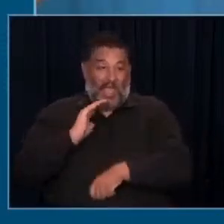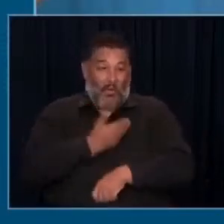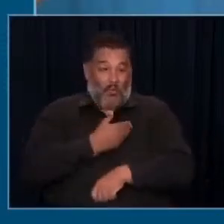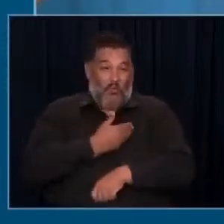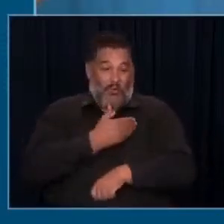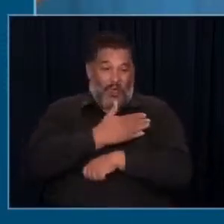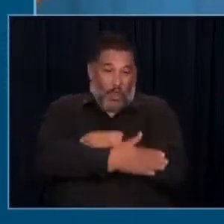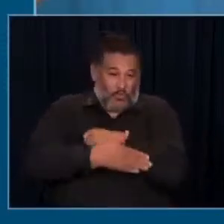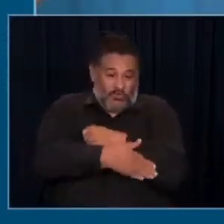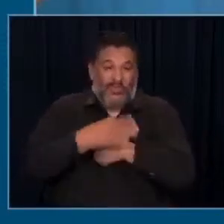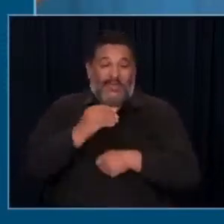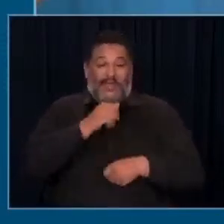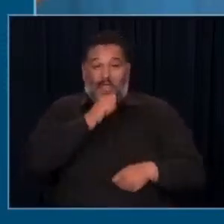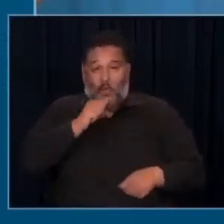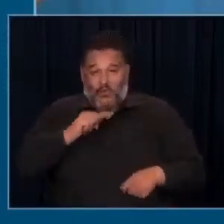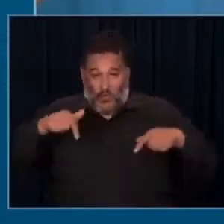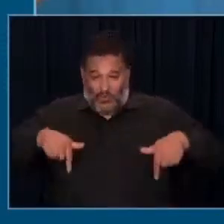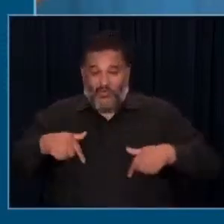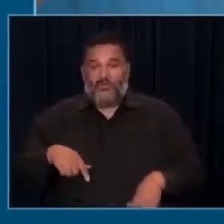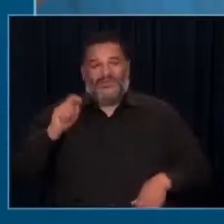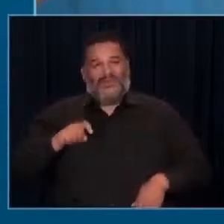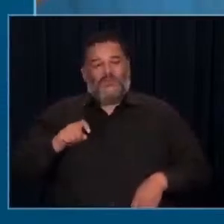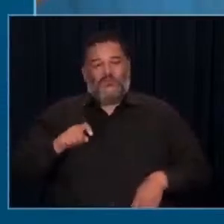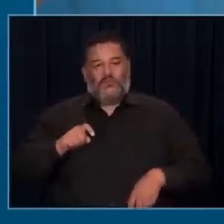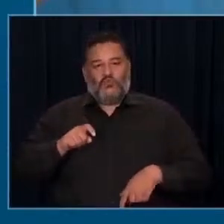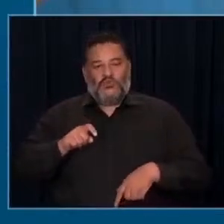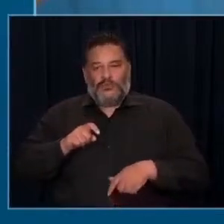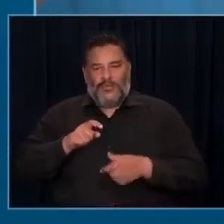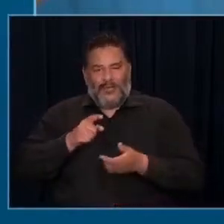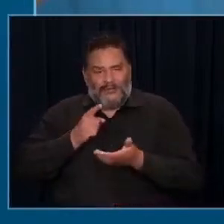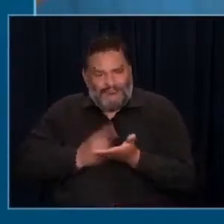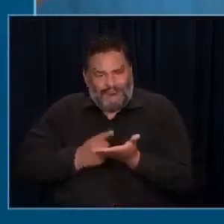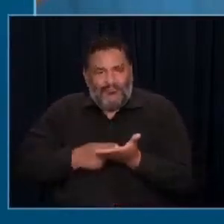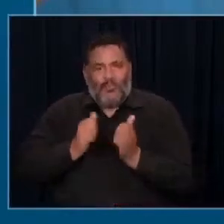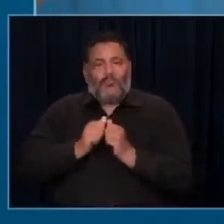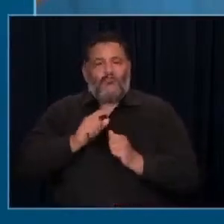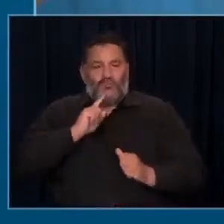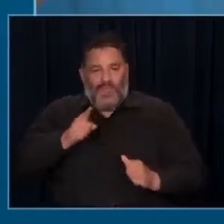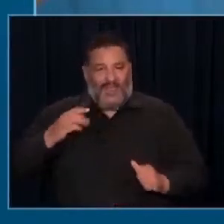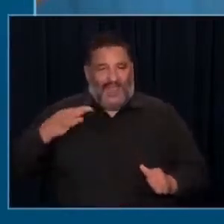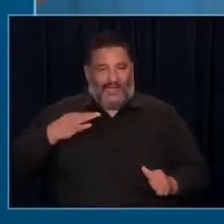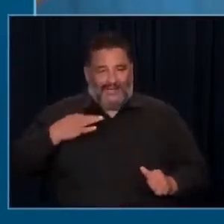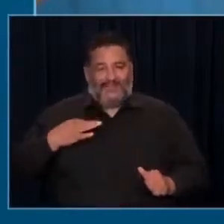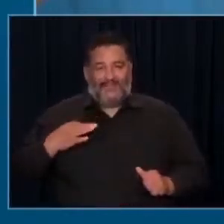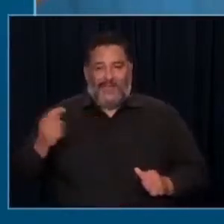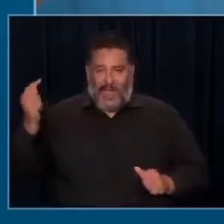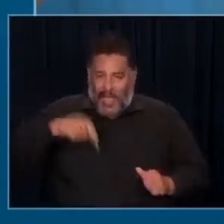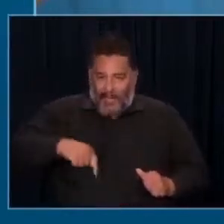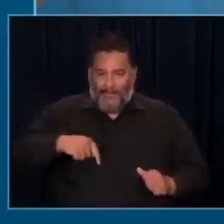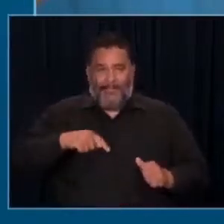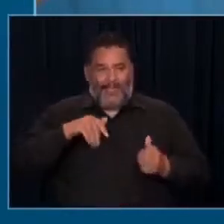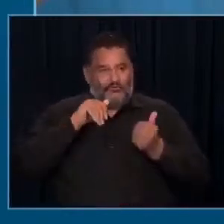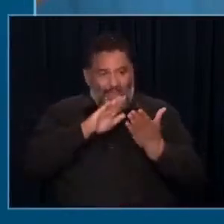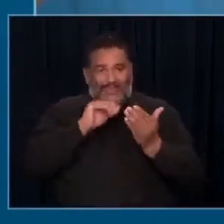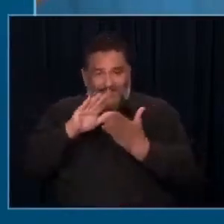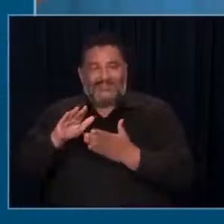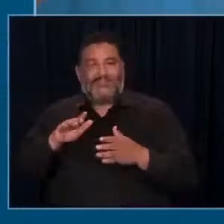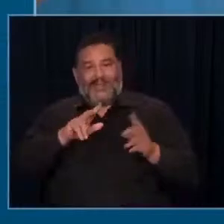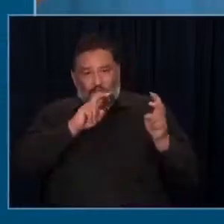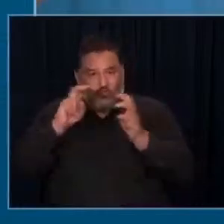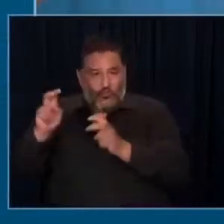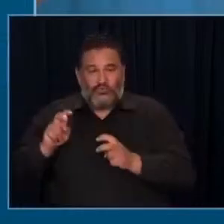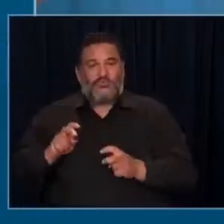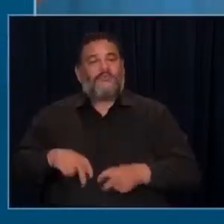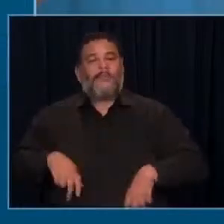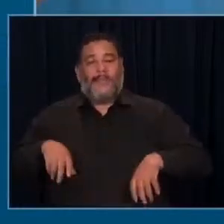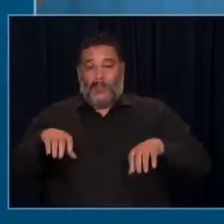Arizona. We need to sit down and have real candidates that will come and address these issues, do this in a manner